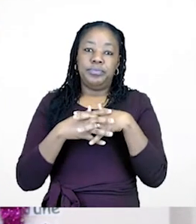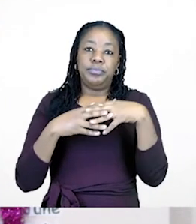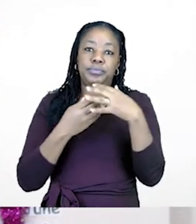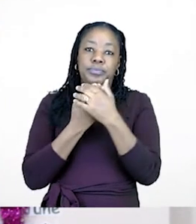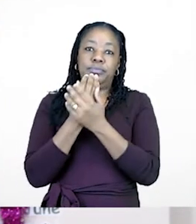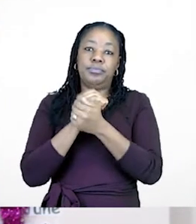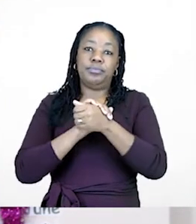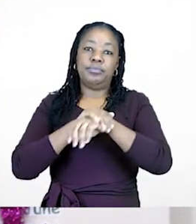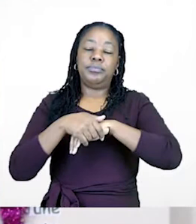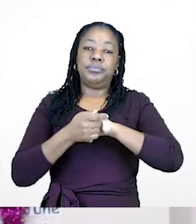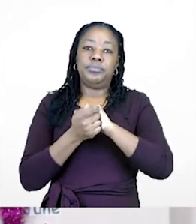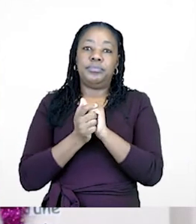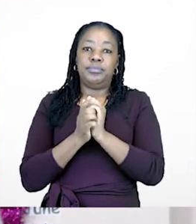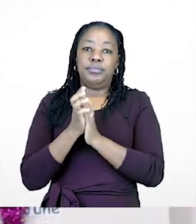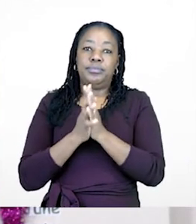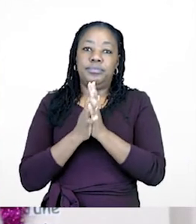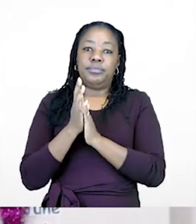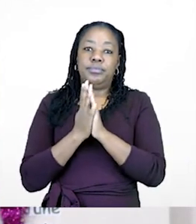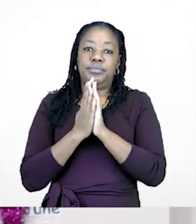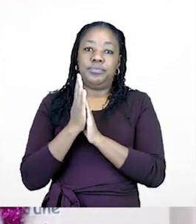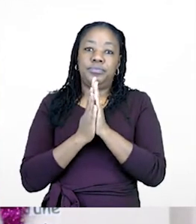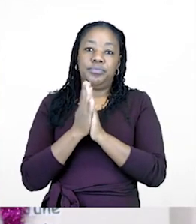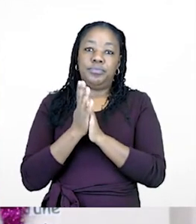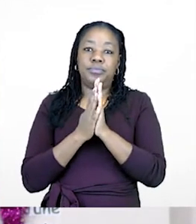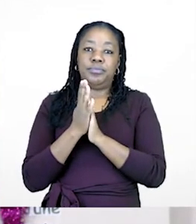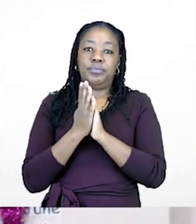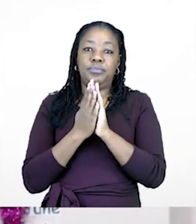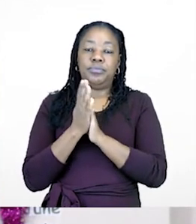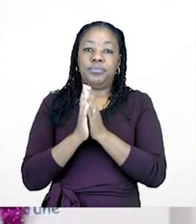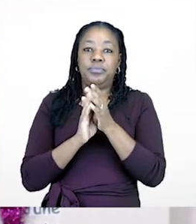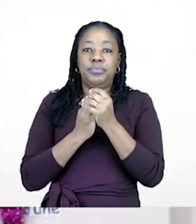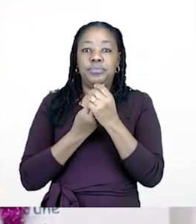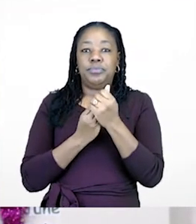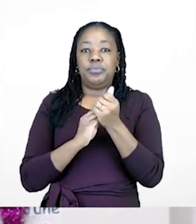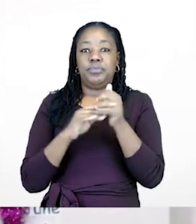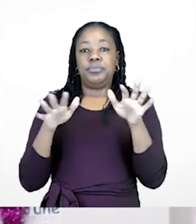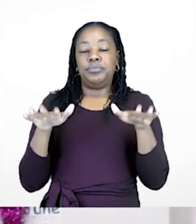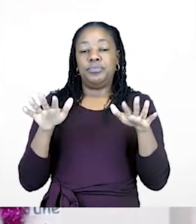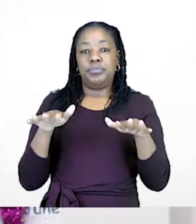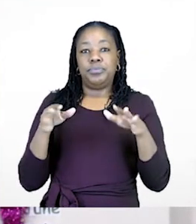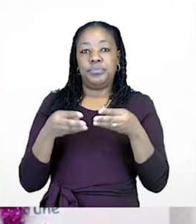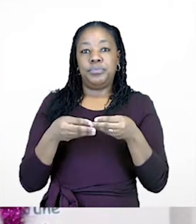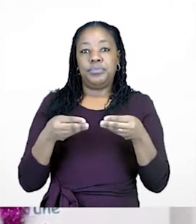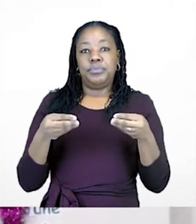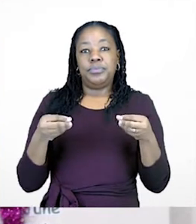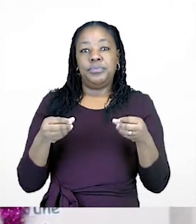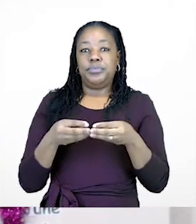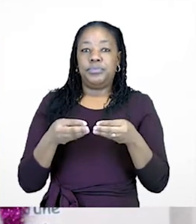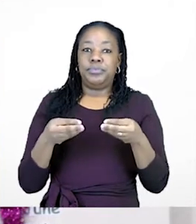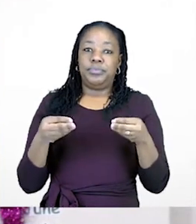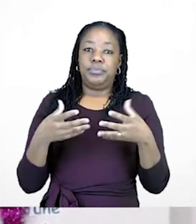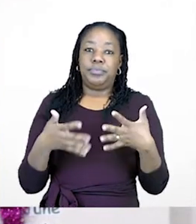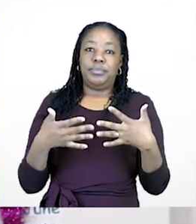ourselves, but we're also protecting the people around us. And when you're done sanitizing, make sure that your hands are dry before you touch